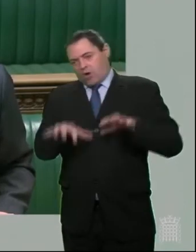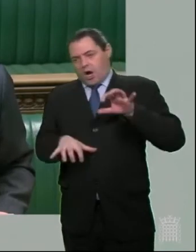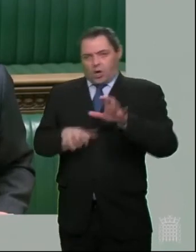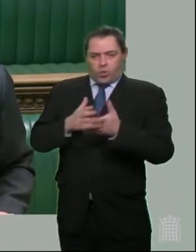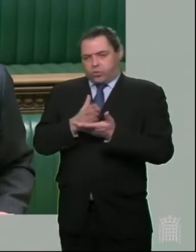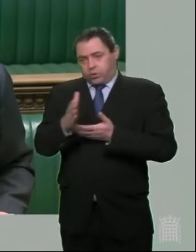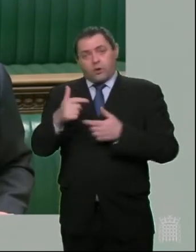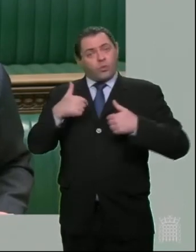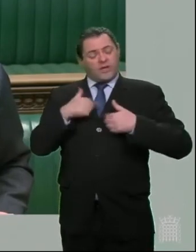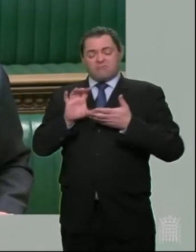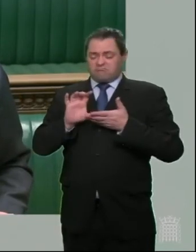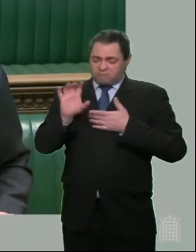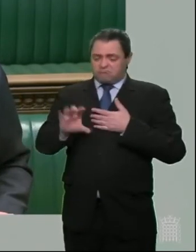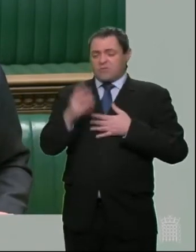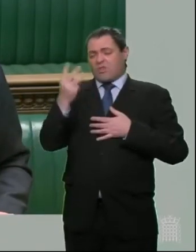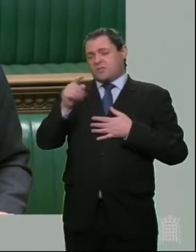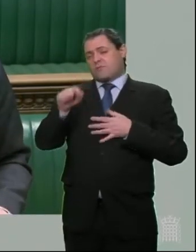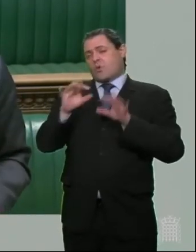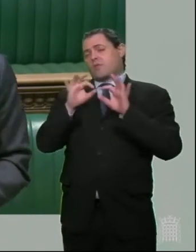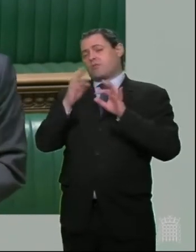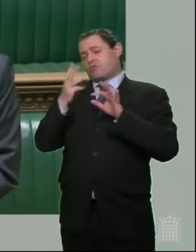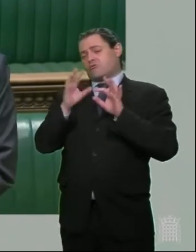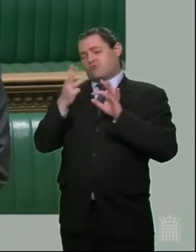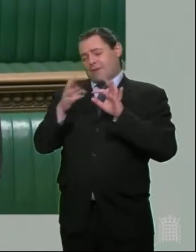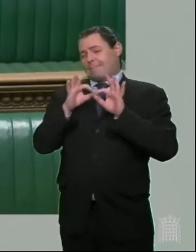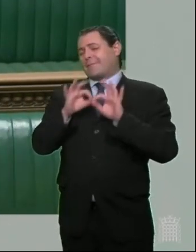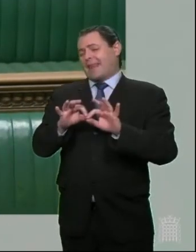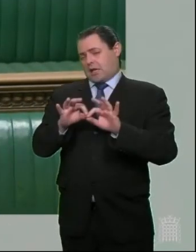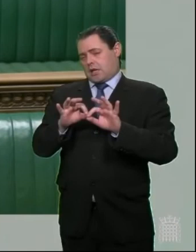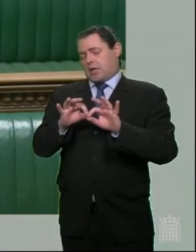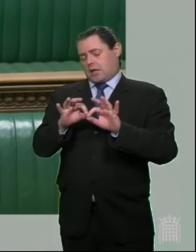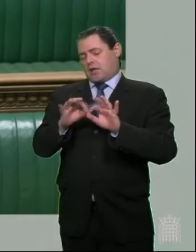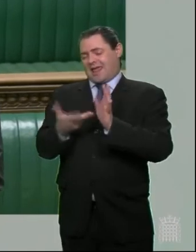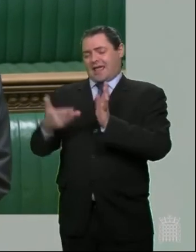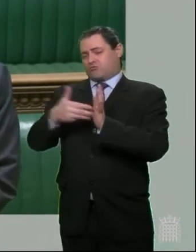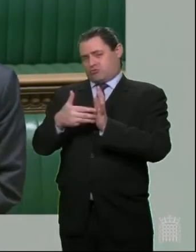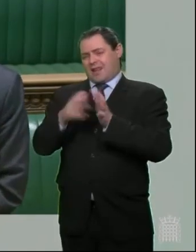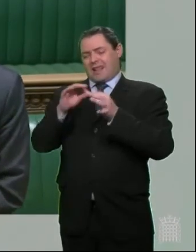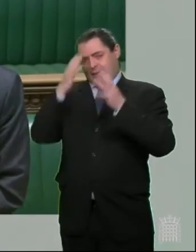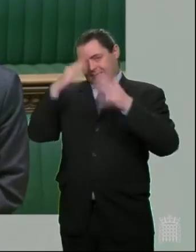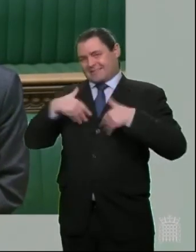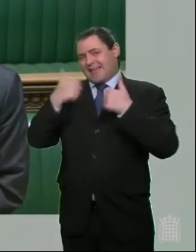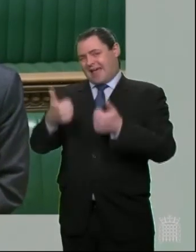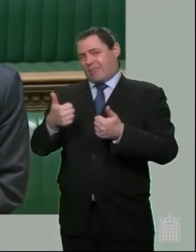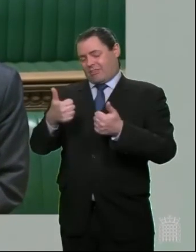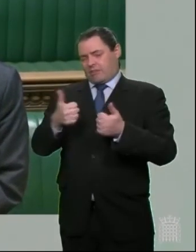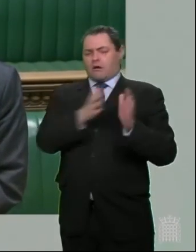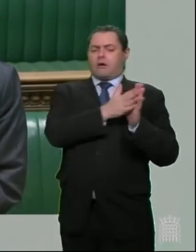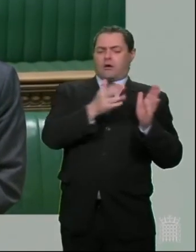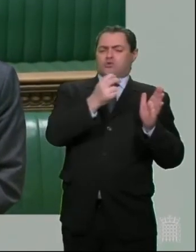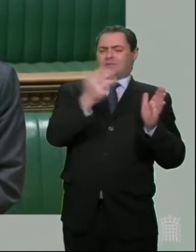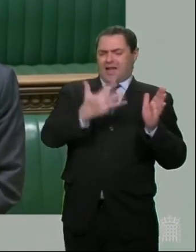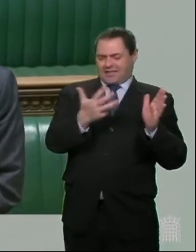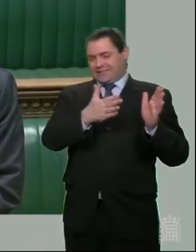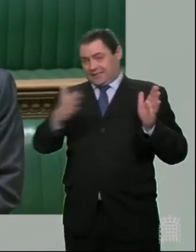another 13.3 billion in 2019 on top of the 2019-20. We'll see a further 2.3 billion a